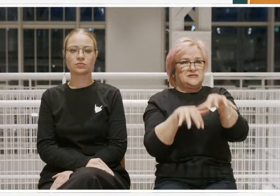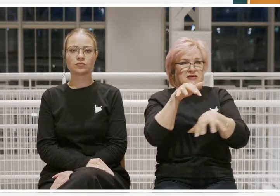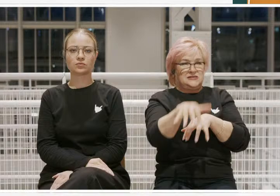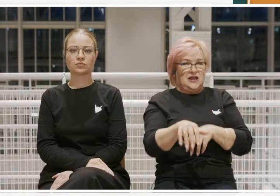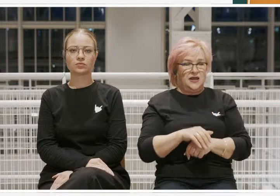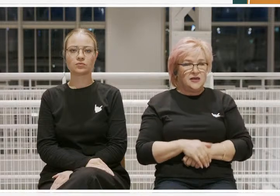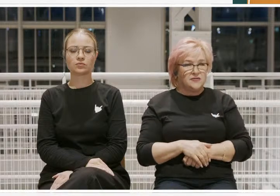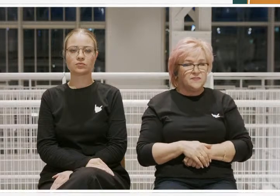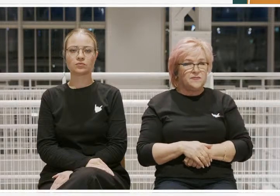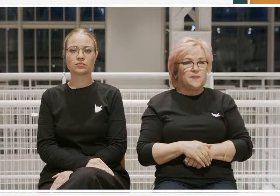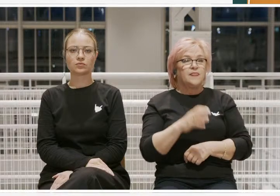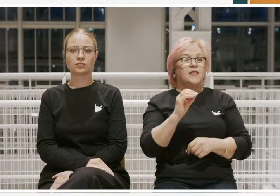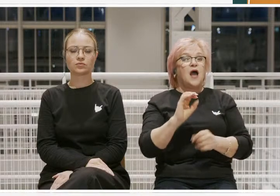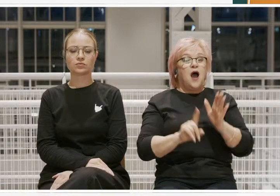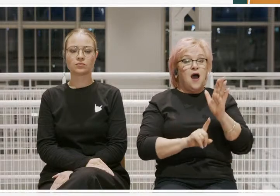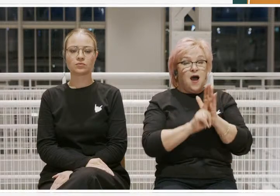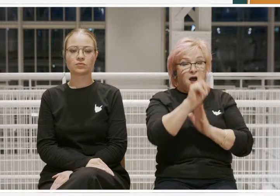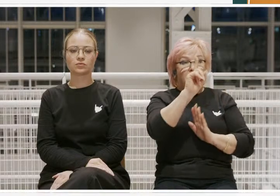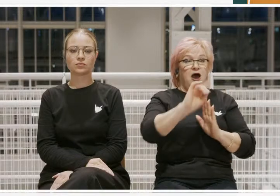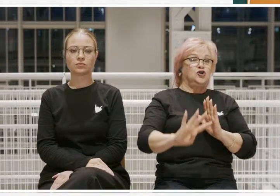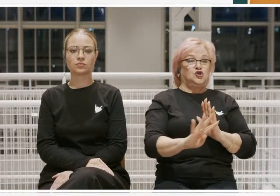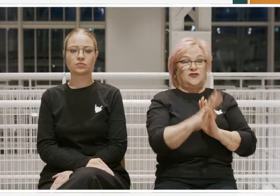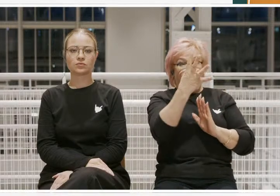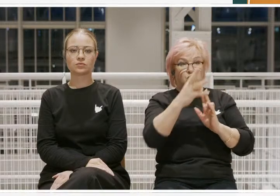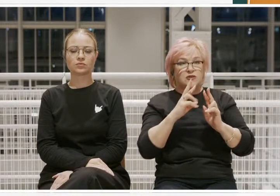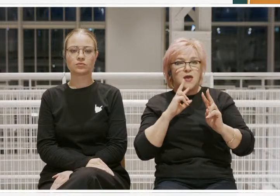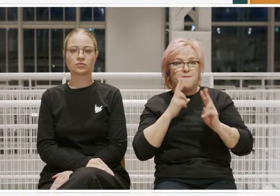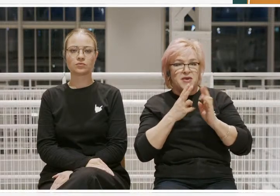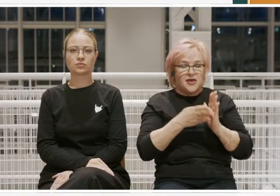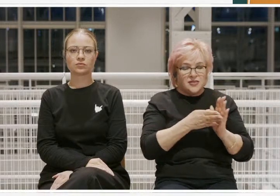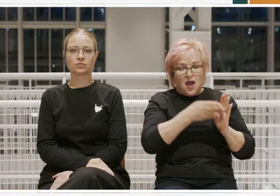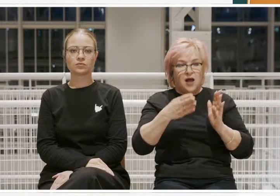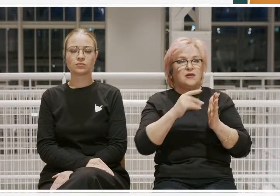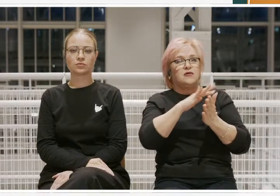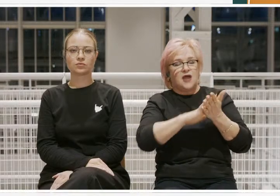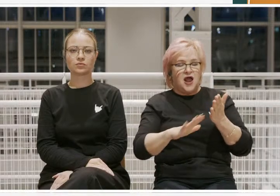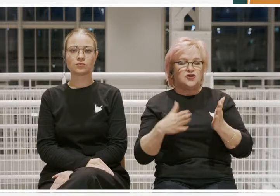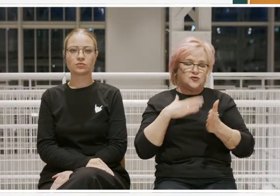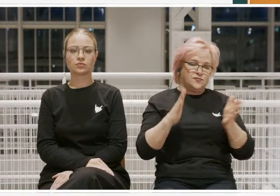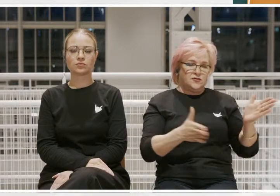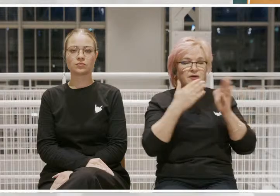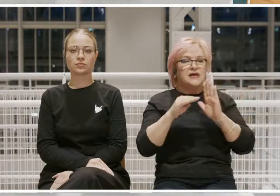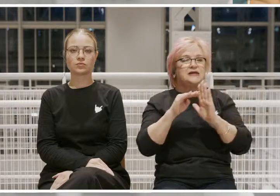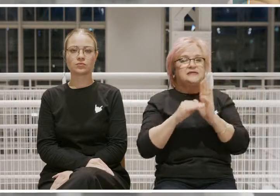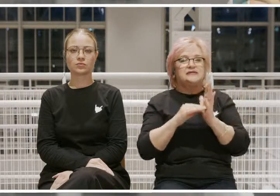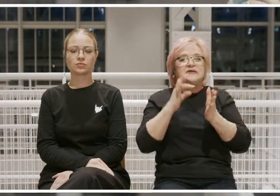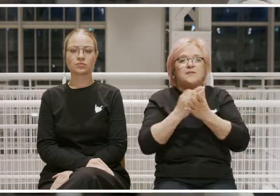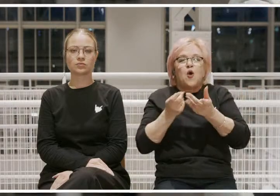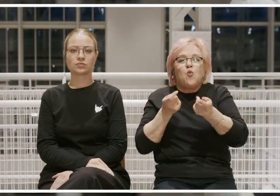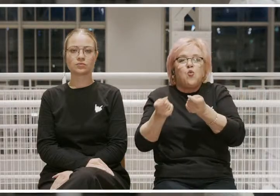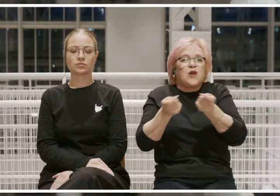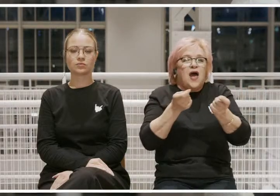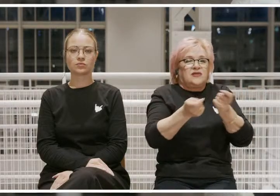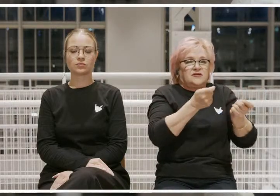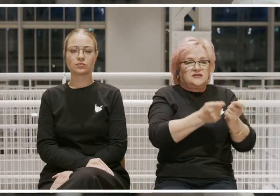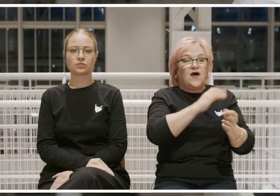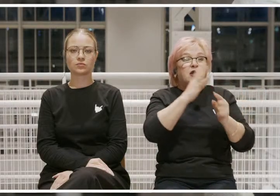fourth Istanbul Biennial on, we had the curatorship system. So the fourth Istanbul Biennial